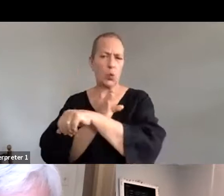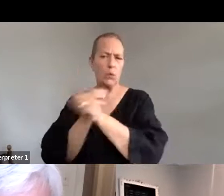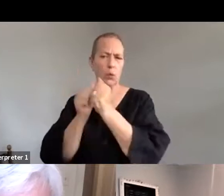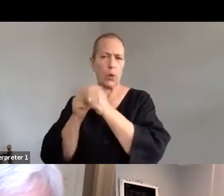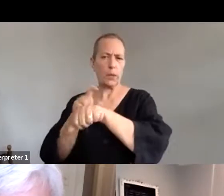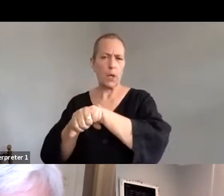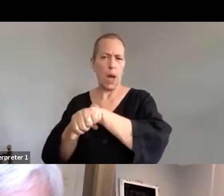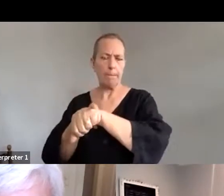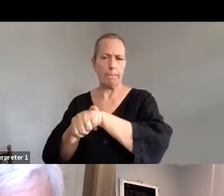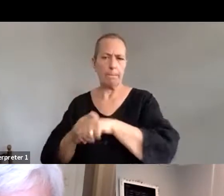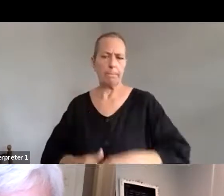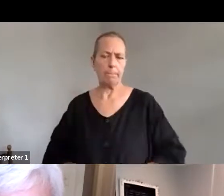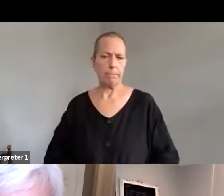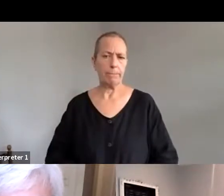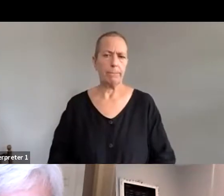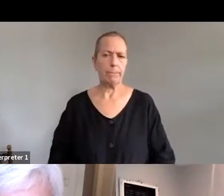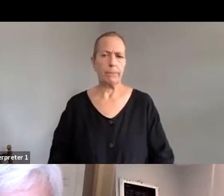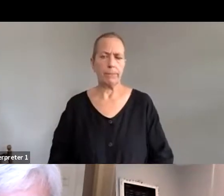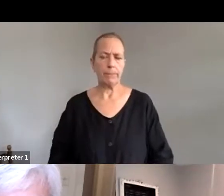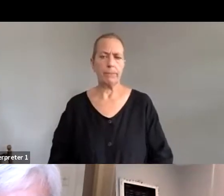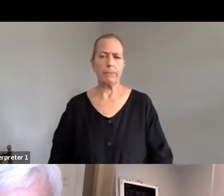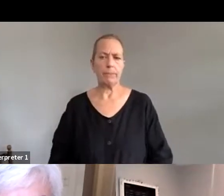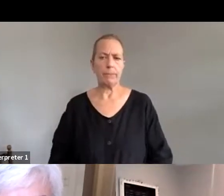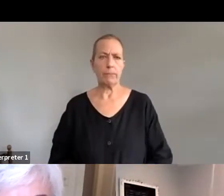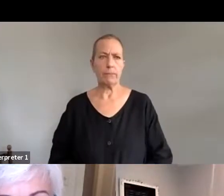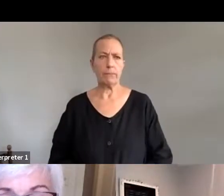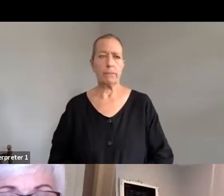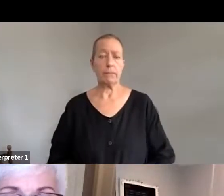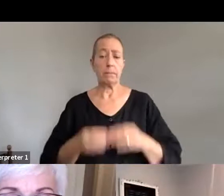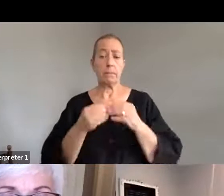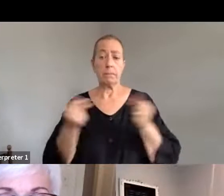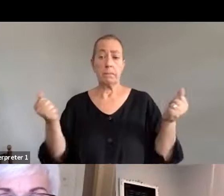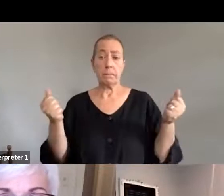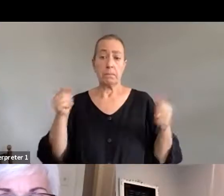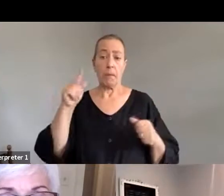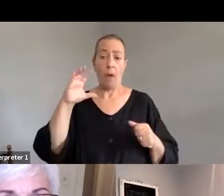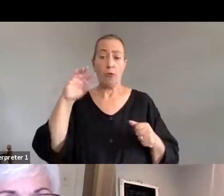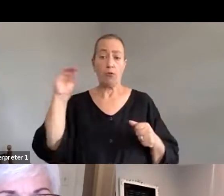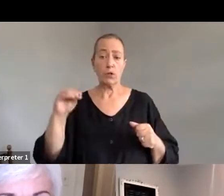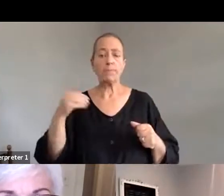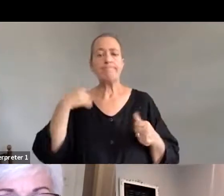time. But will it go away completely? I don't know. I